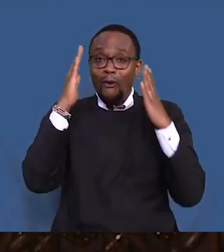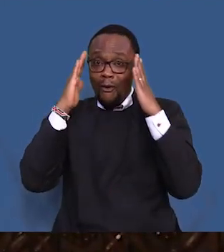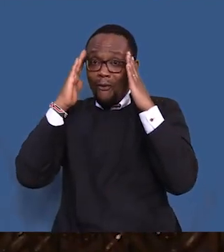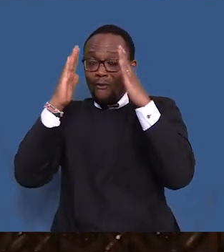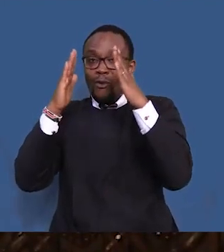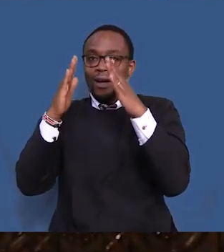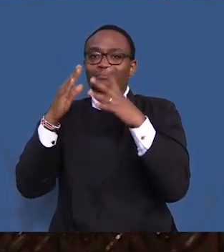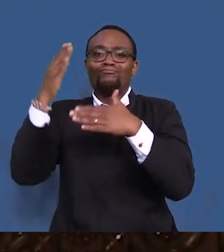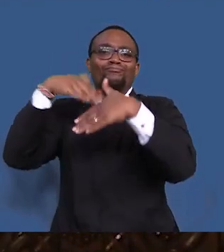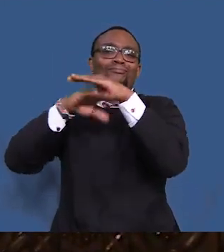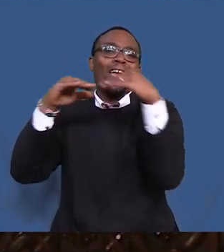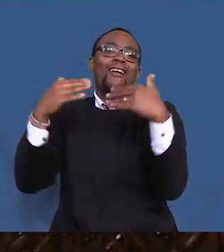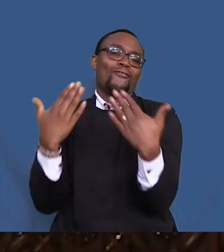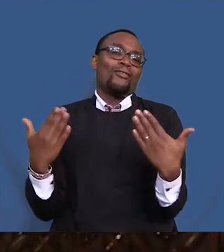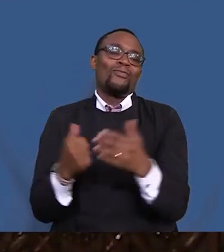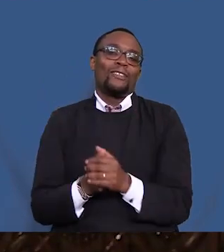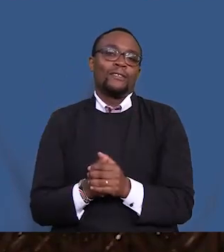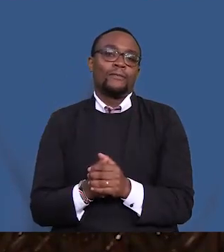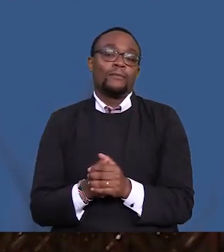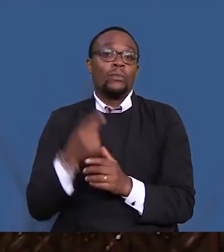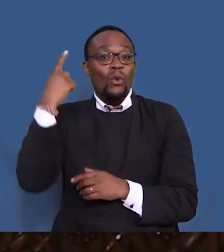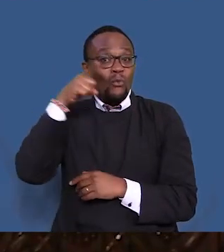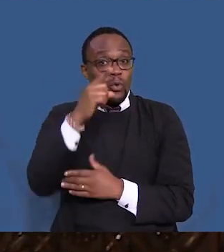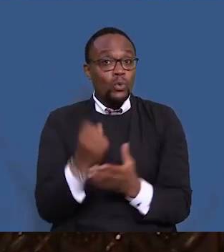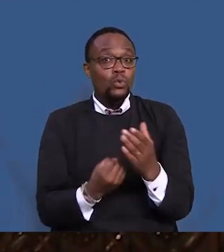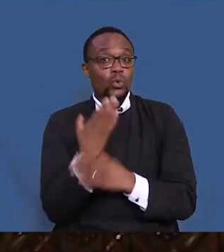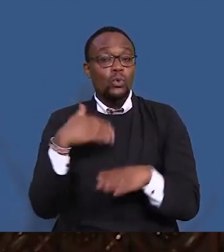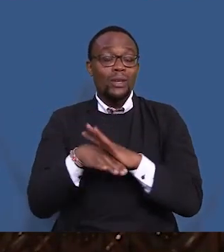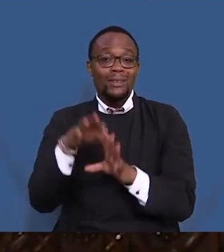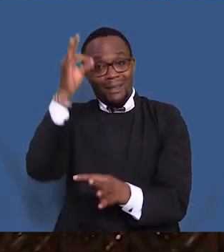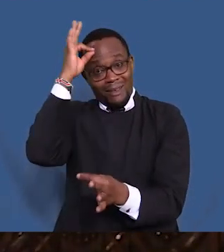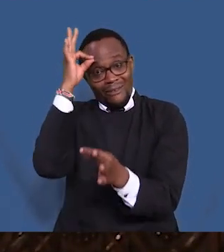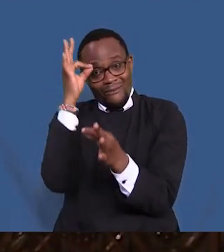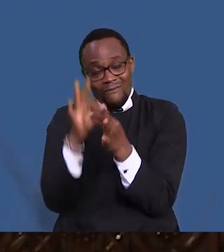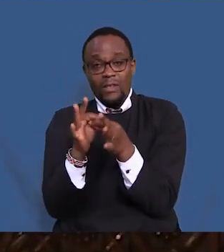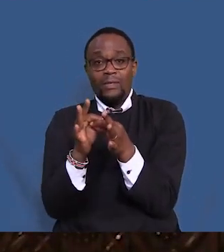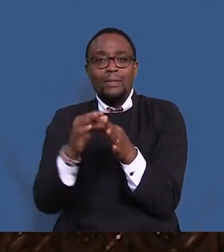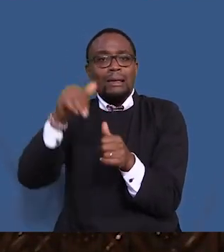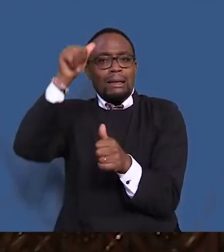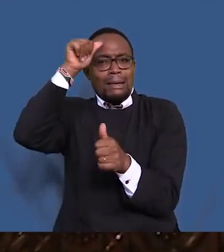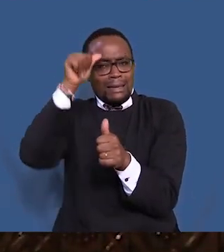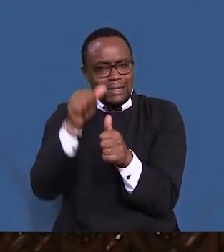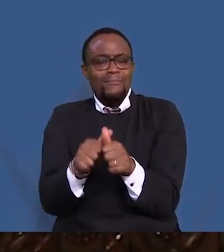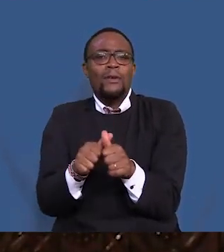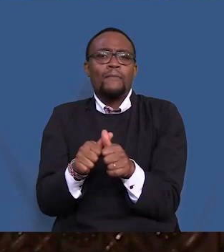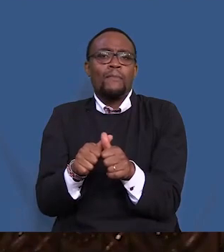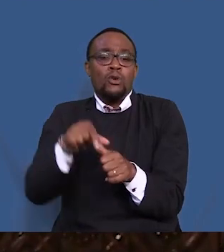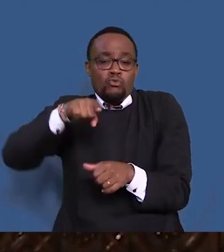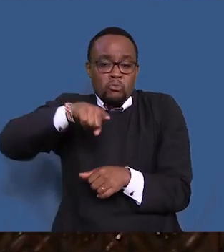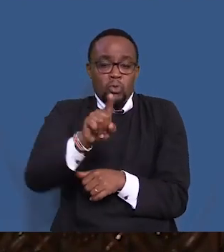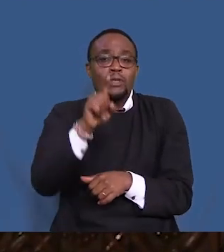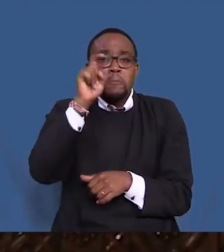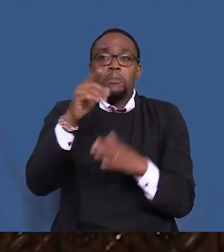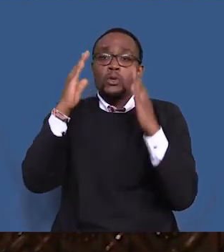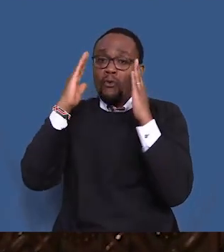country, which is heaven. So, church, for you to grow in the faith, my viewer, remember to dedicate yourself